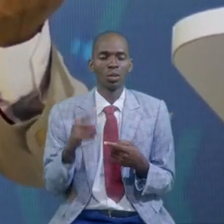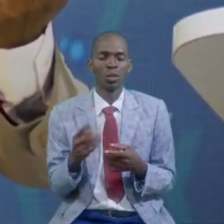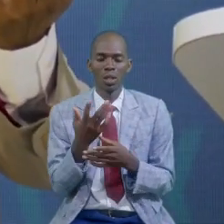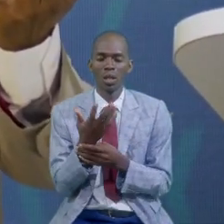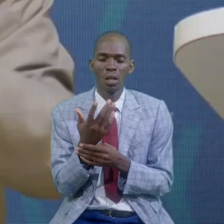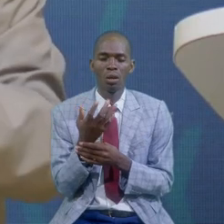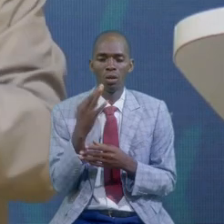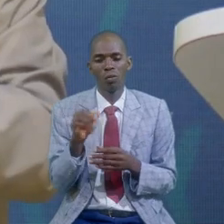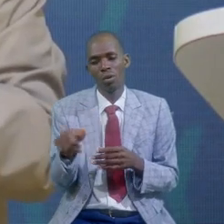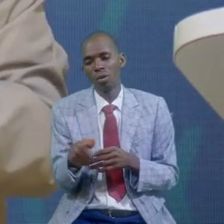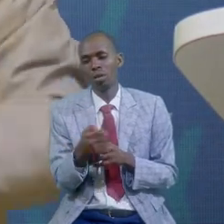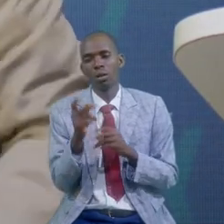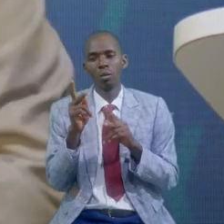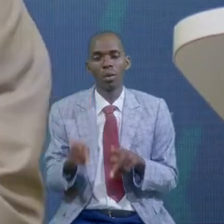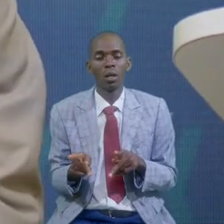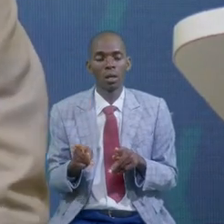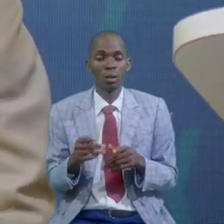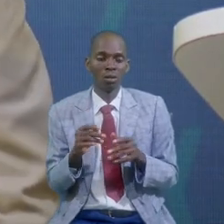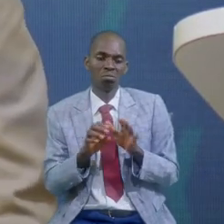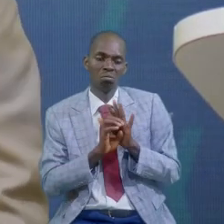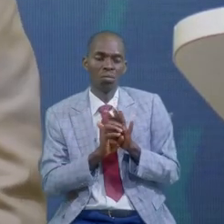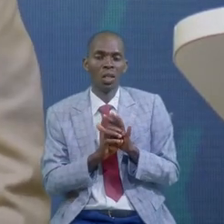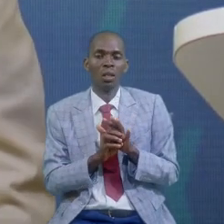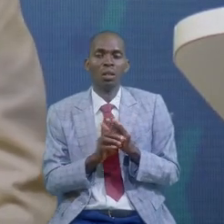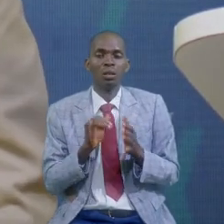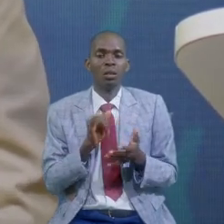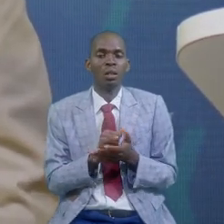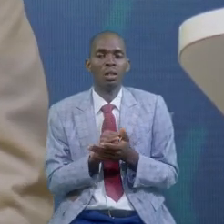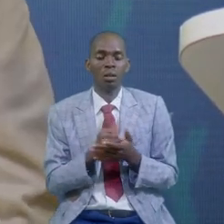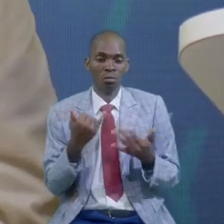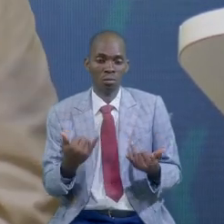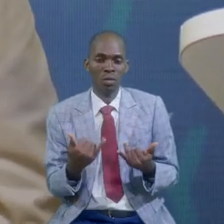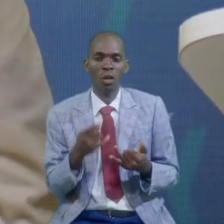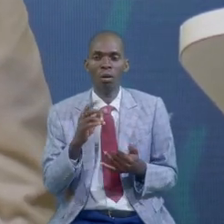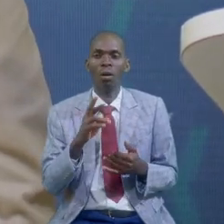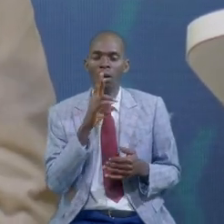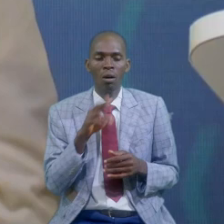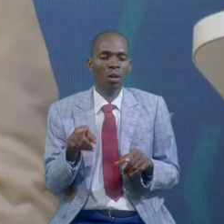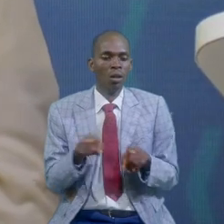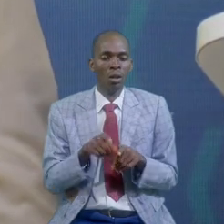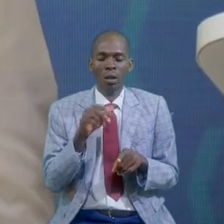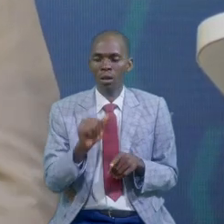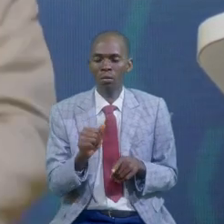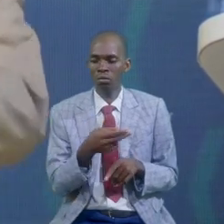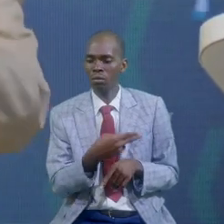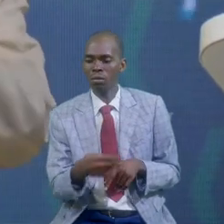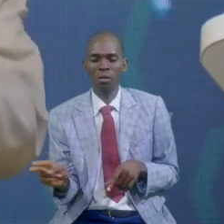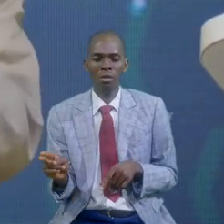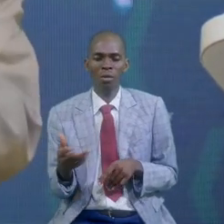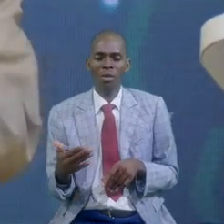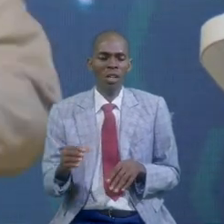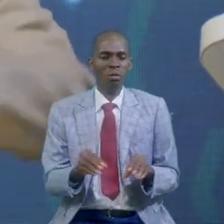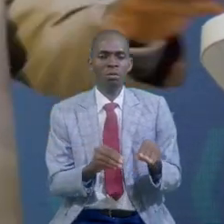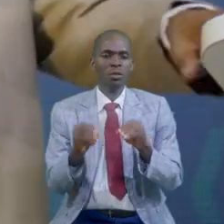another one, that now you are just a carcass moving about. You're